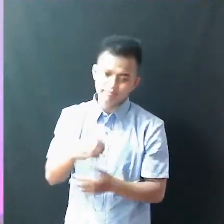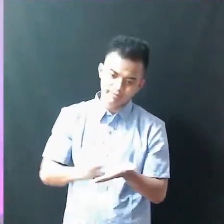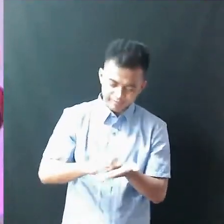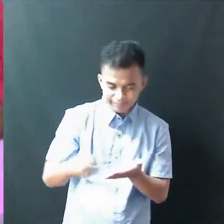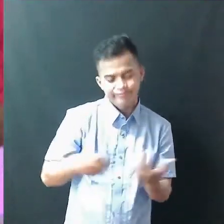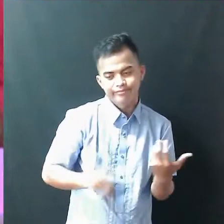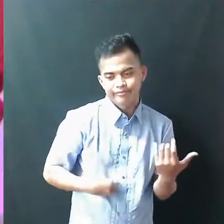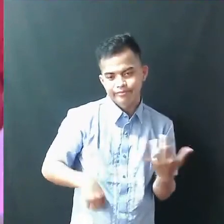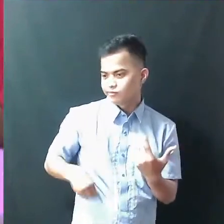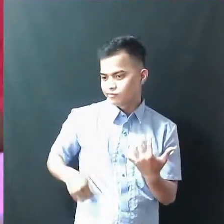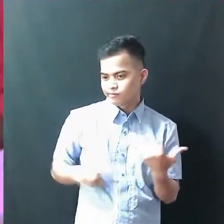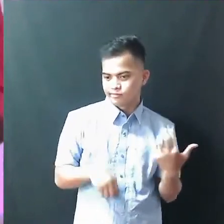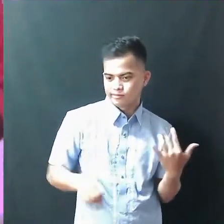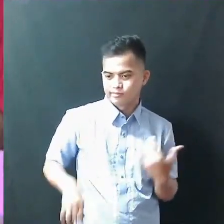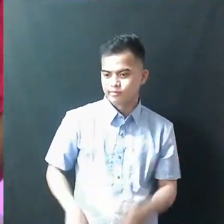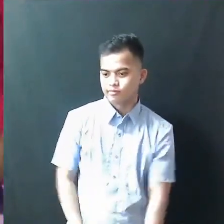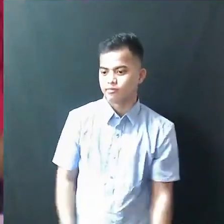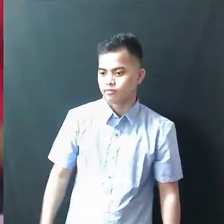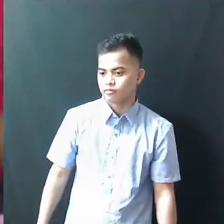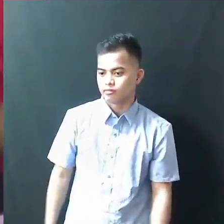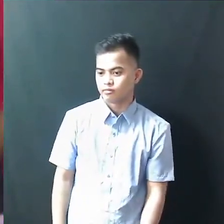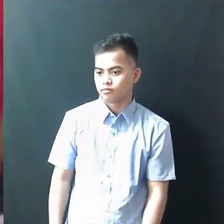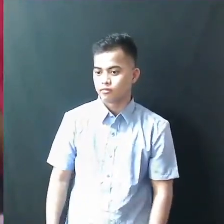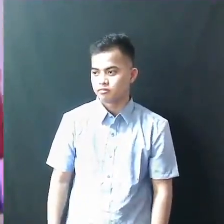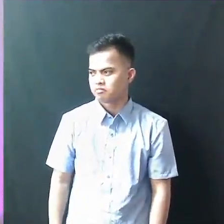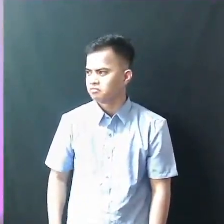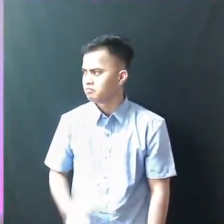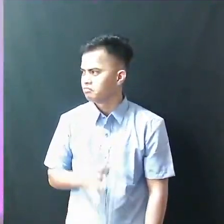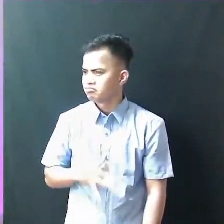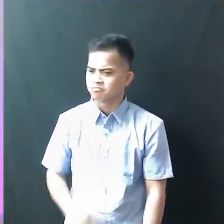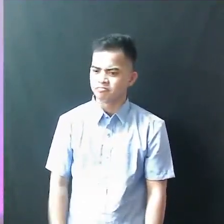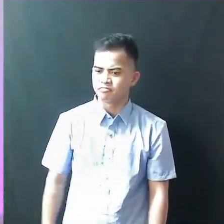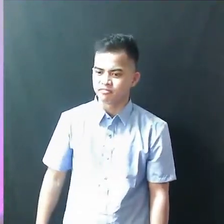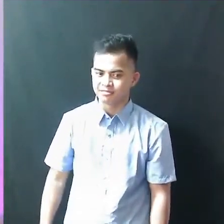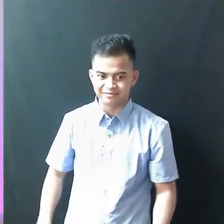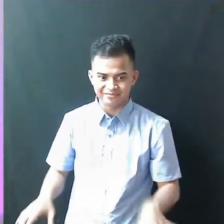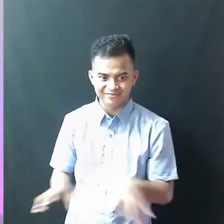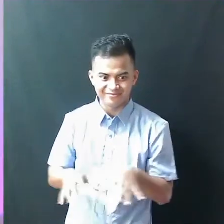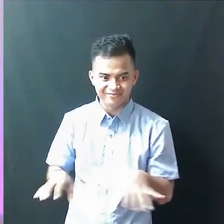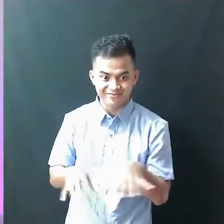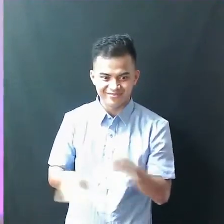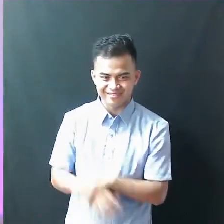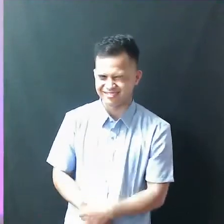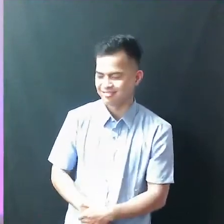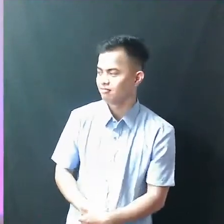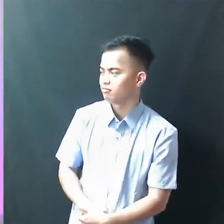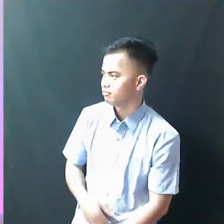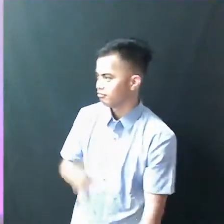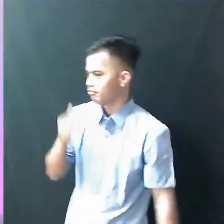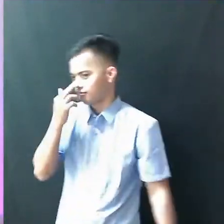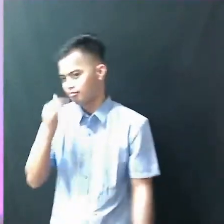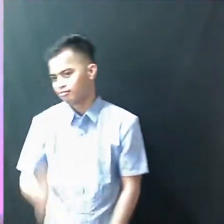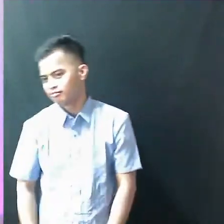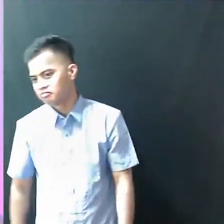nato nga practice at 2 p.m. Okay? Thank you. All right, at the end of our cantata, we'll take a group picture as a church together.